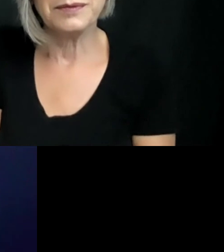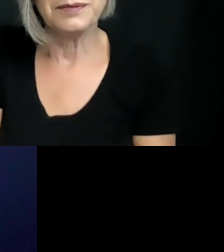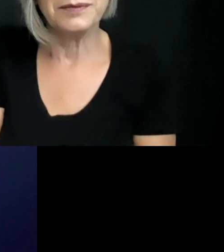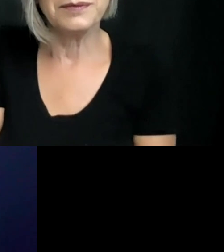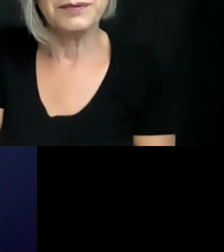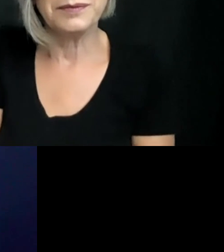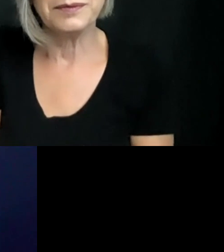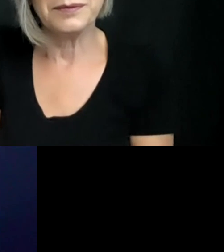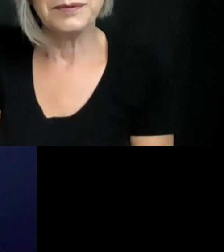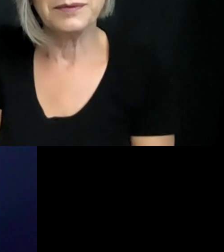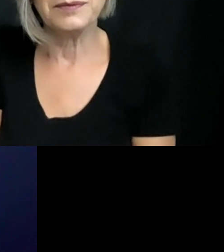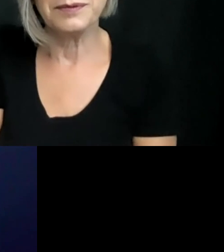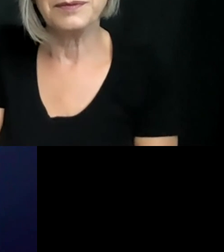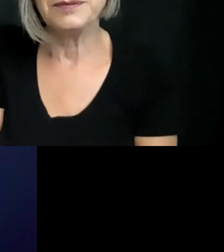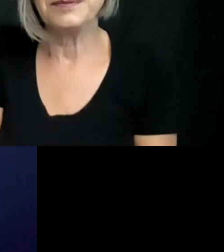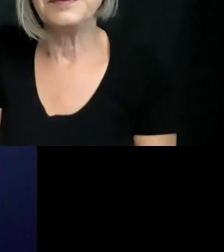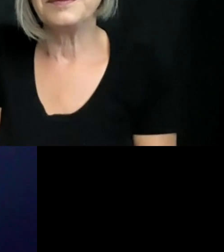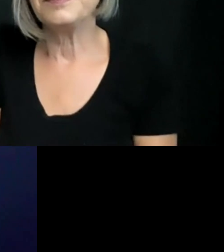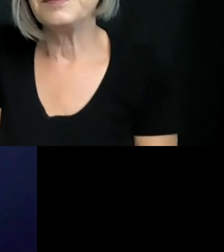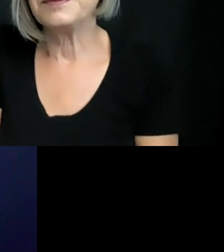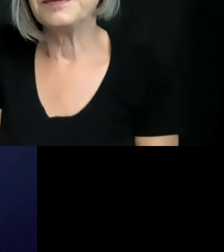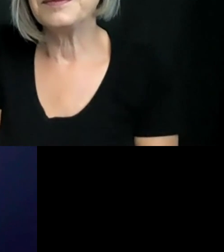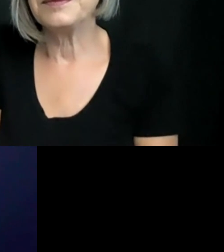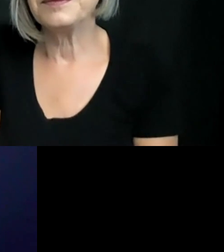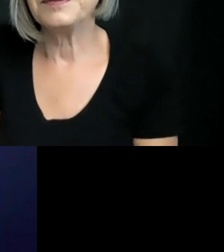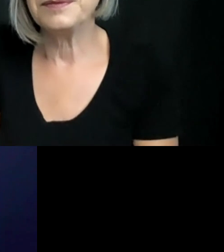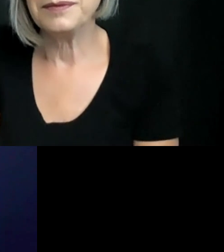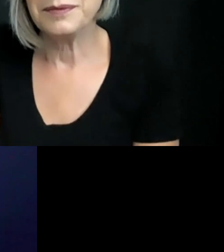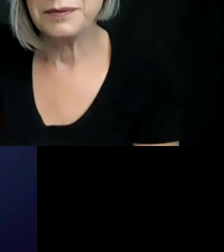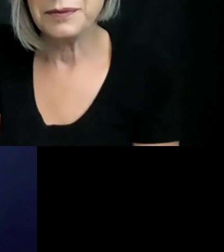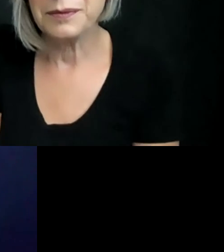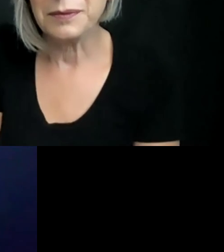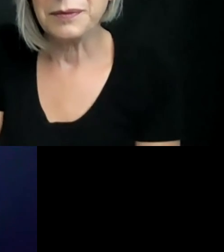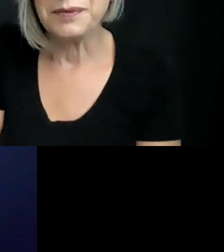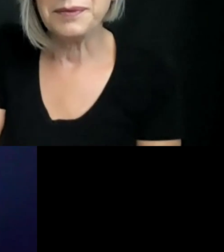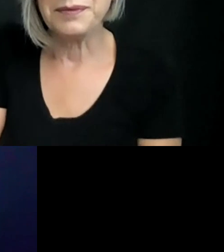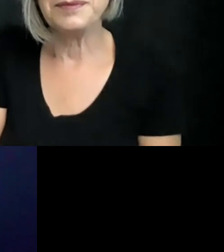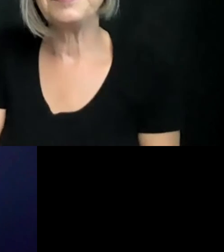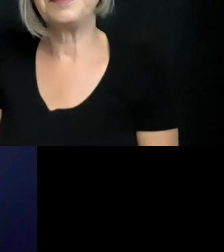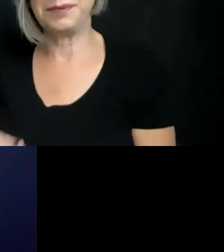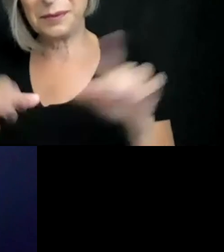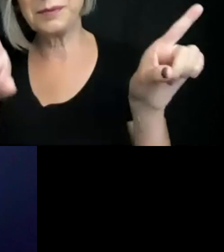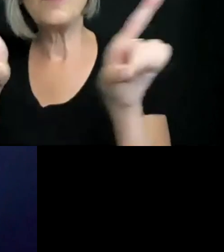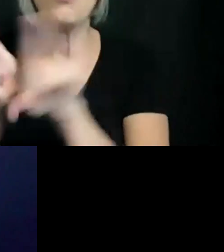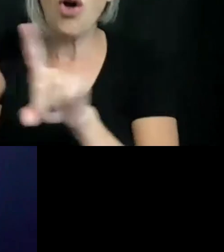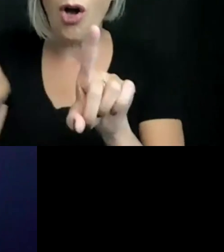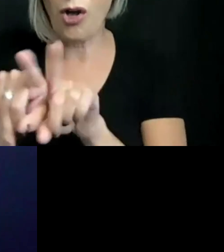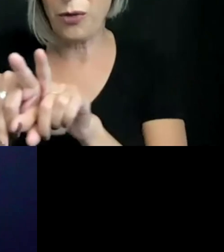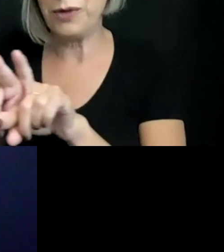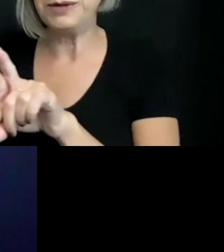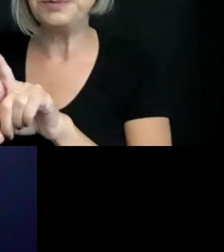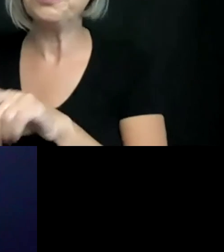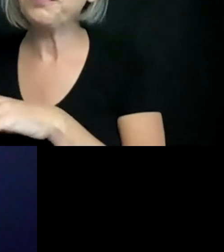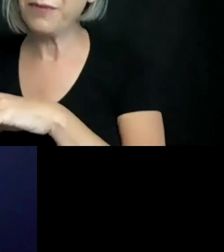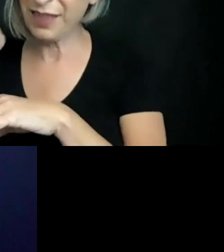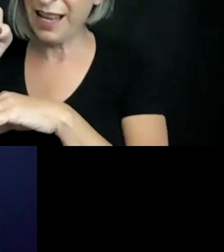not have to provide all of those options. It would be their preferred rather than that. And that way that you are providing that inclusion and that access. And Beth, did you have more